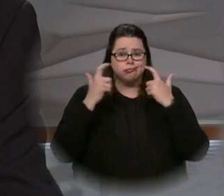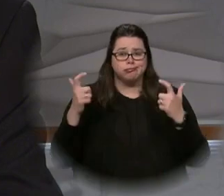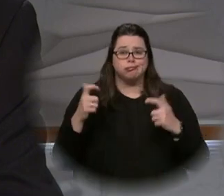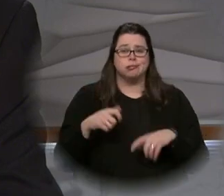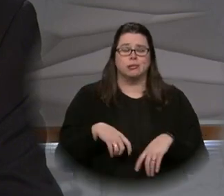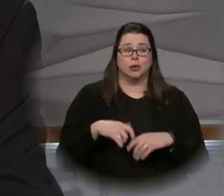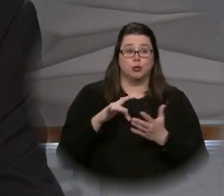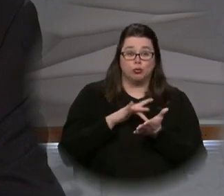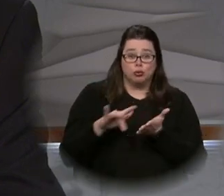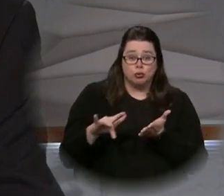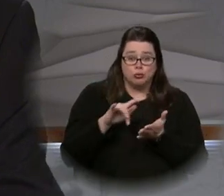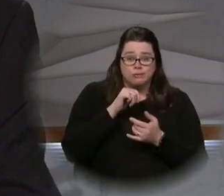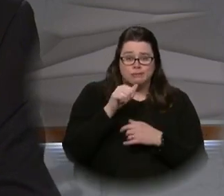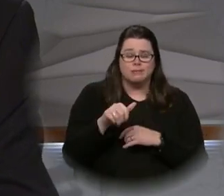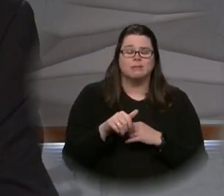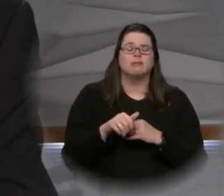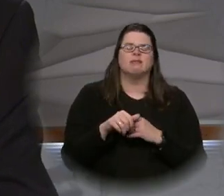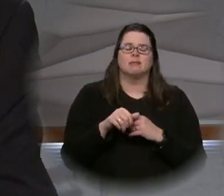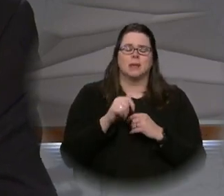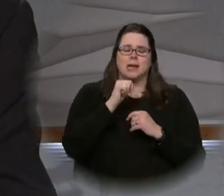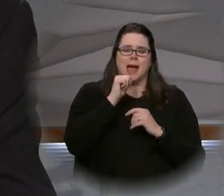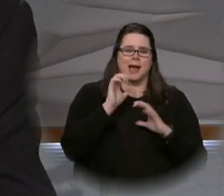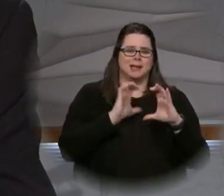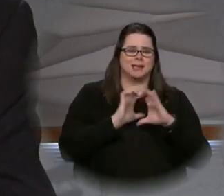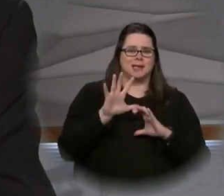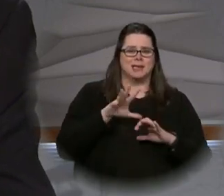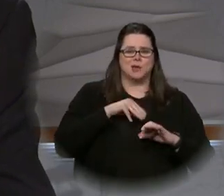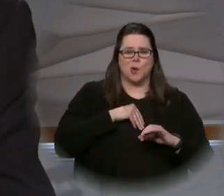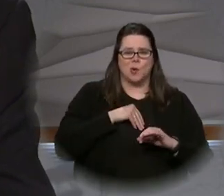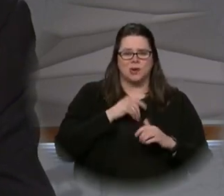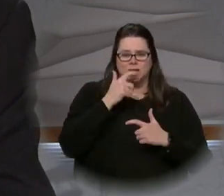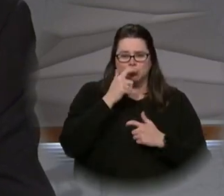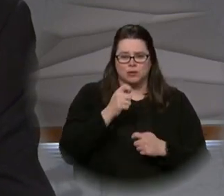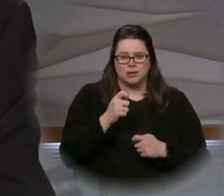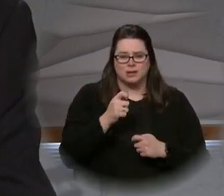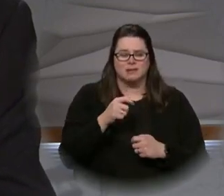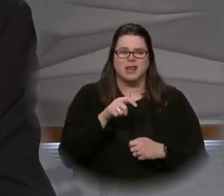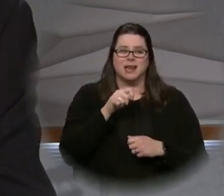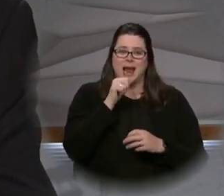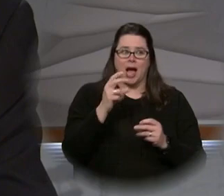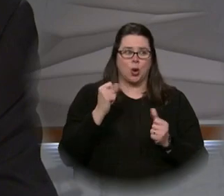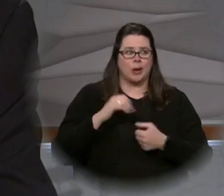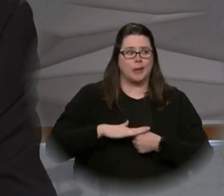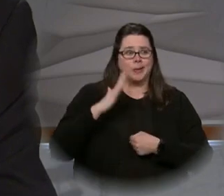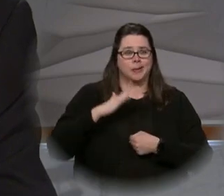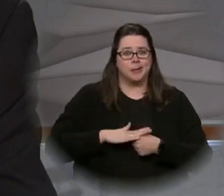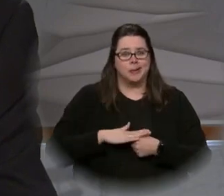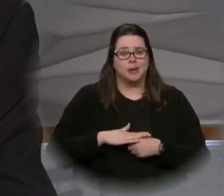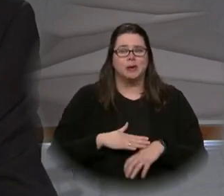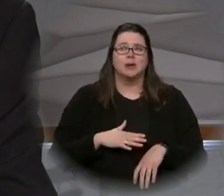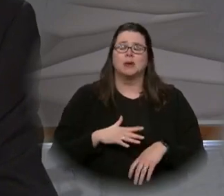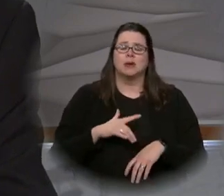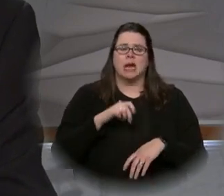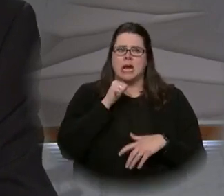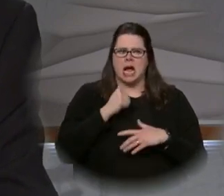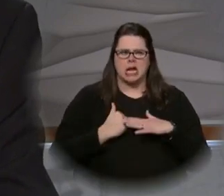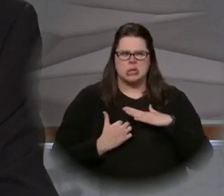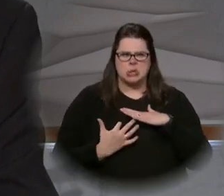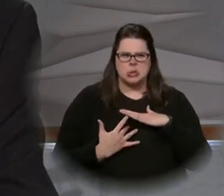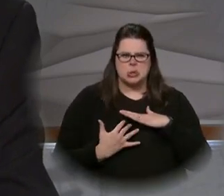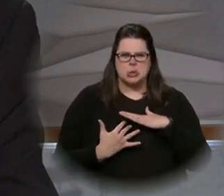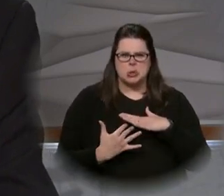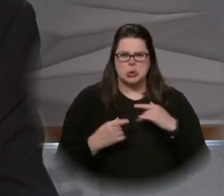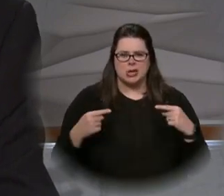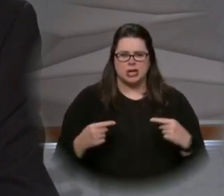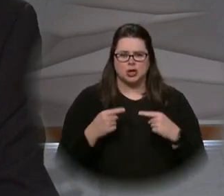is not rude. It does not seek its own interest. It is not quick-tempered. It does not brood over